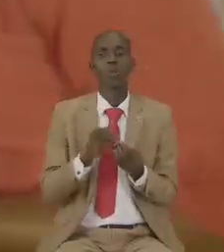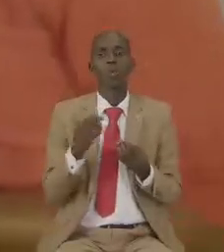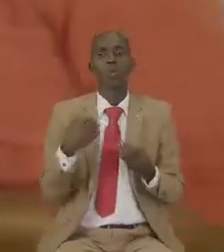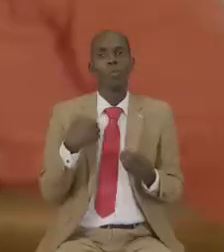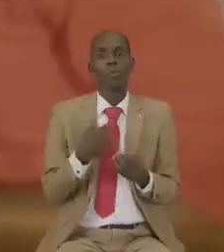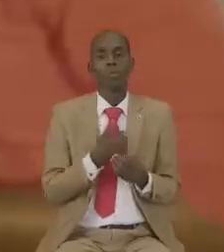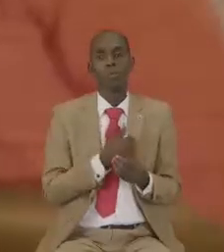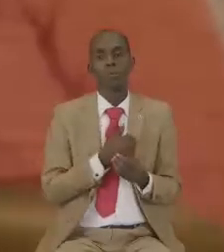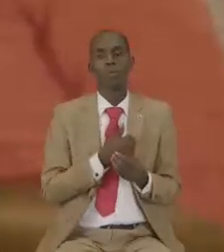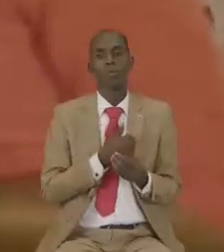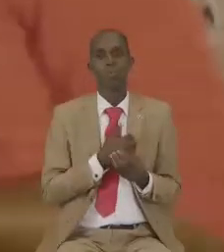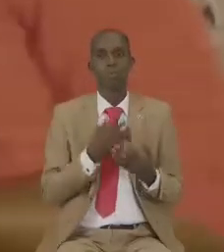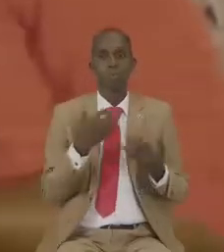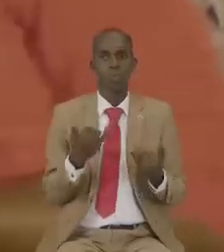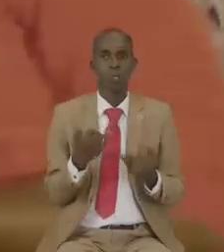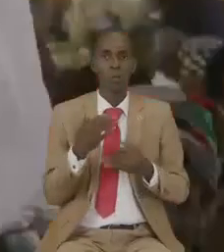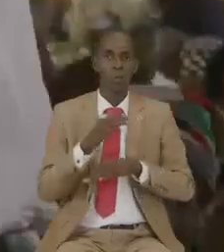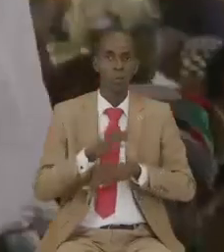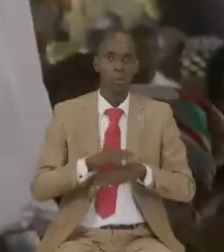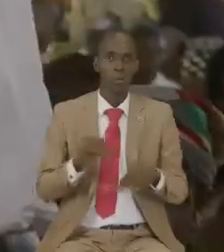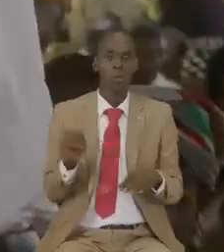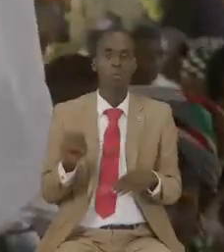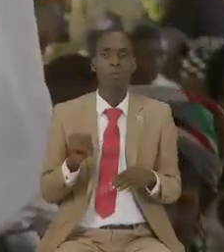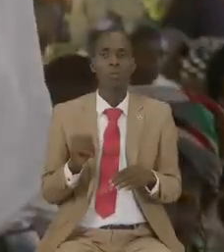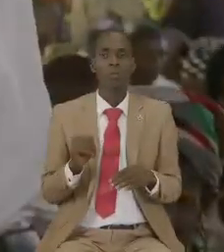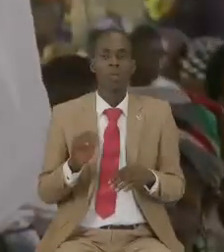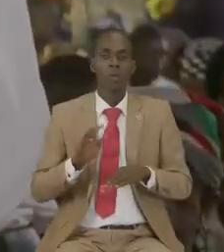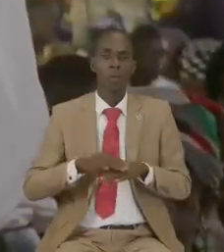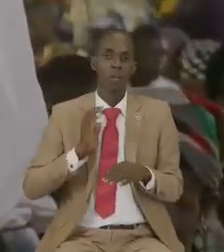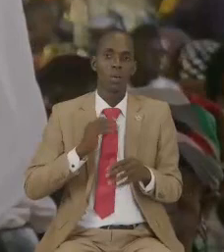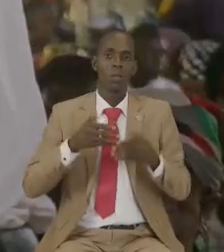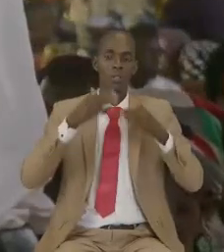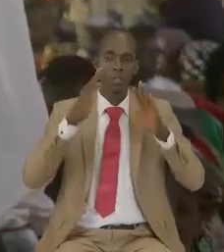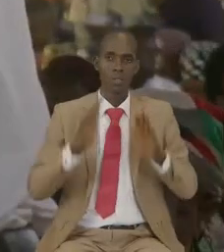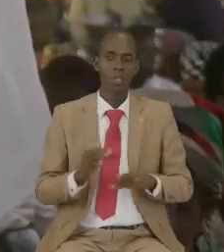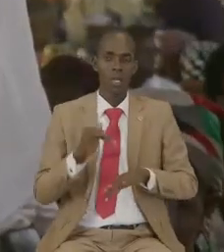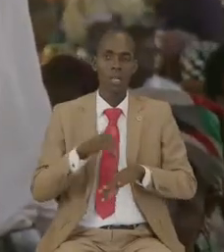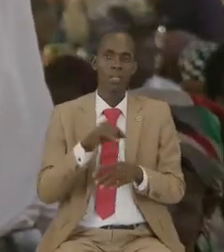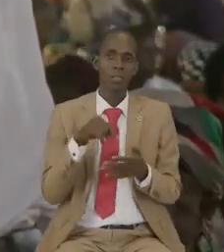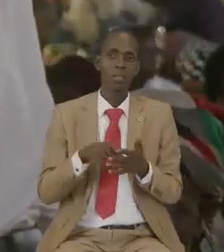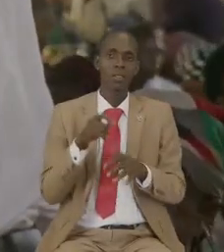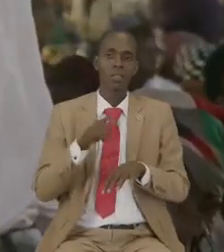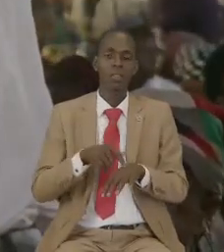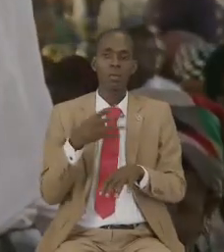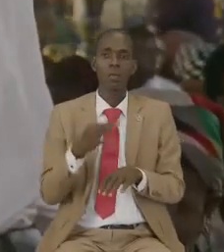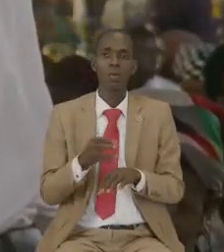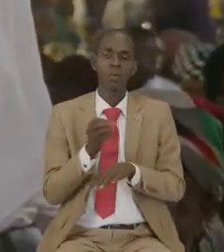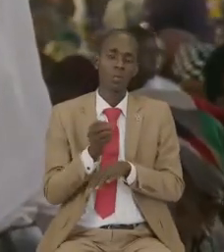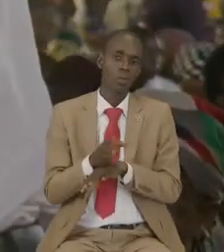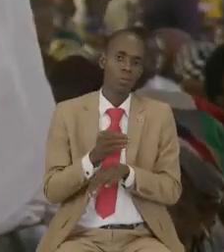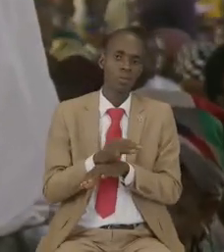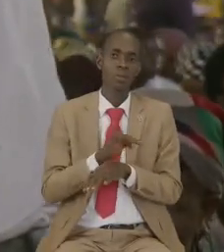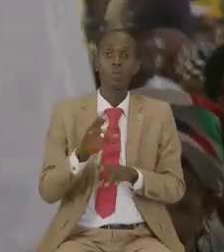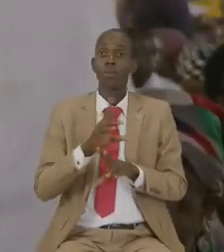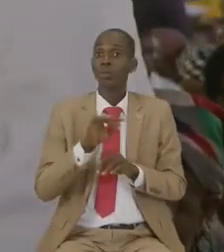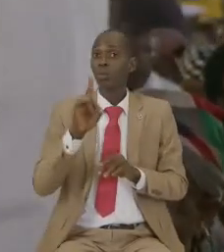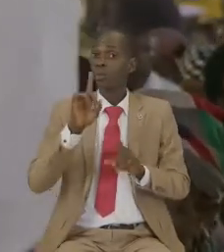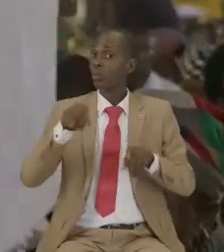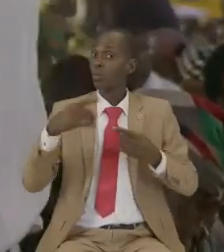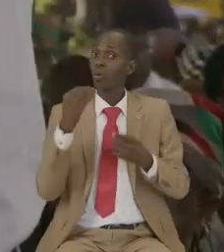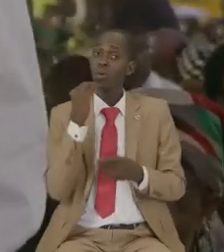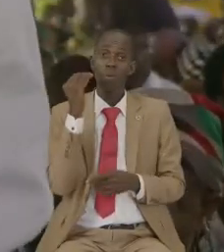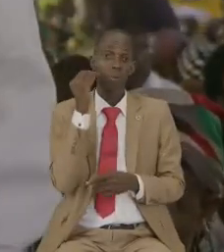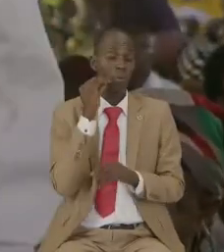to lead us at this time of counseling. Nobody should go home now, because we have